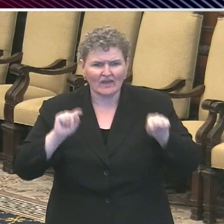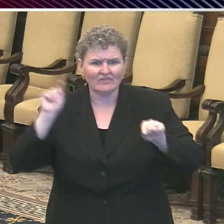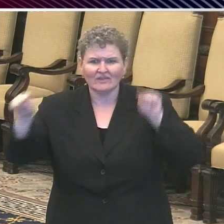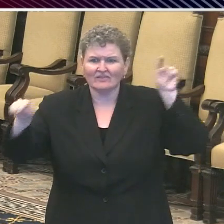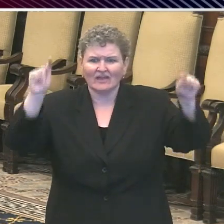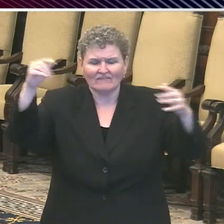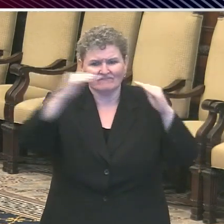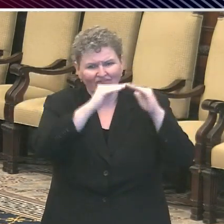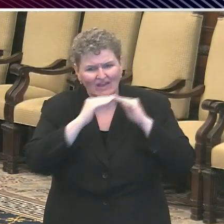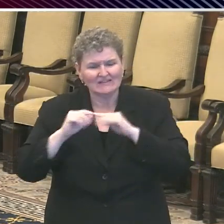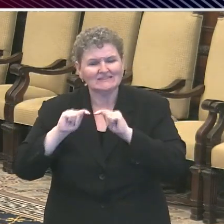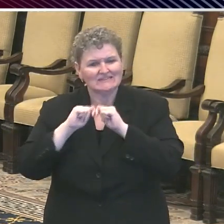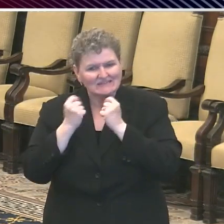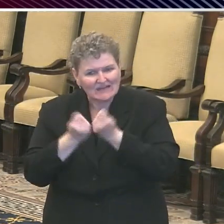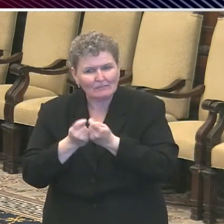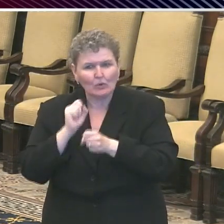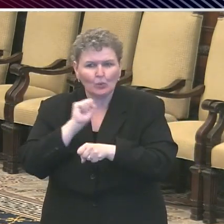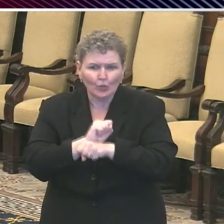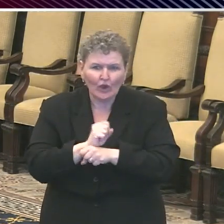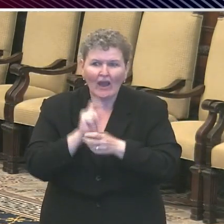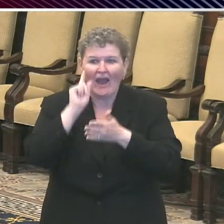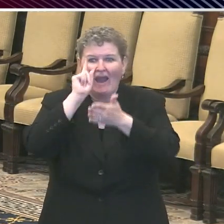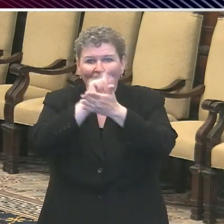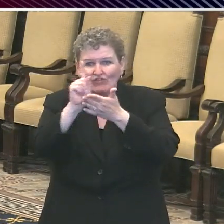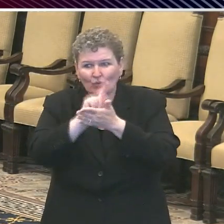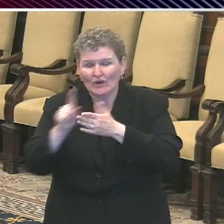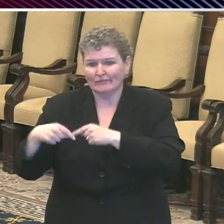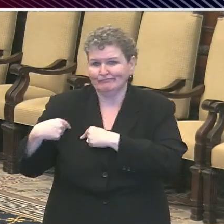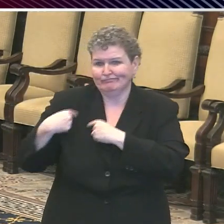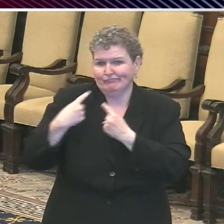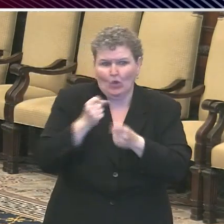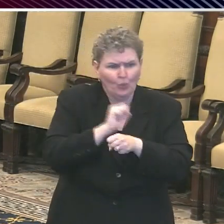folks who have been working on this for a couple of weeks, and they're going to continue to work on it until we get it right.